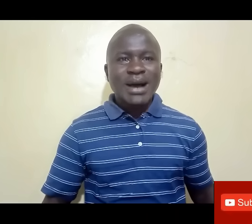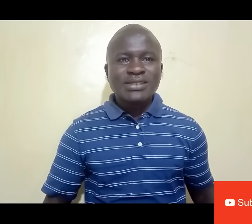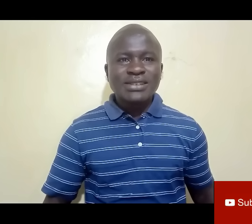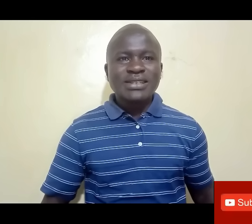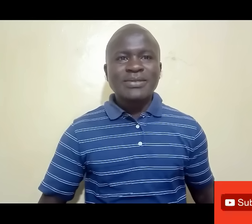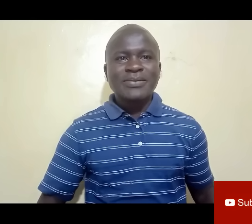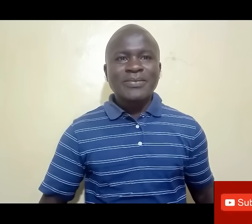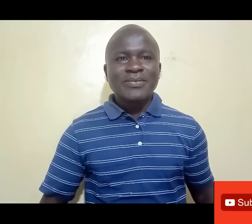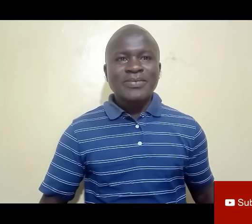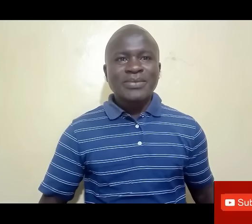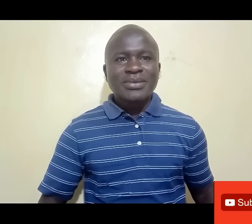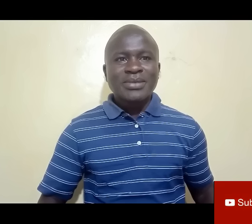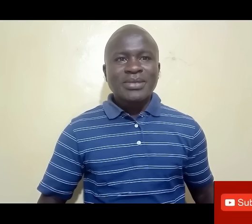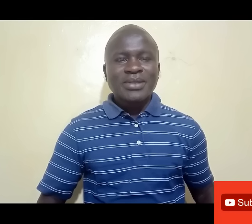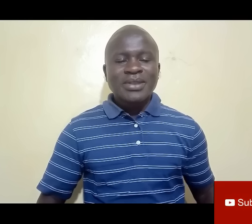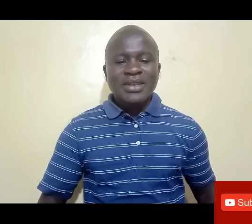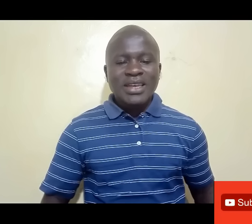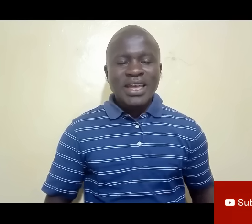been muzzled